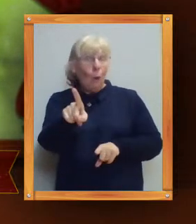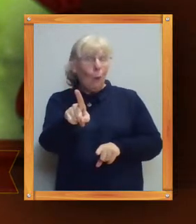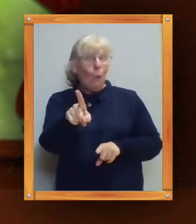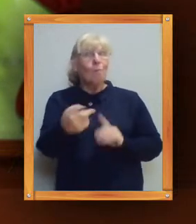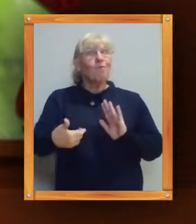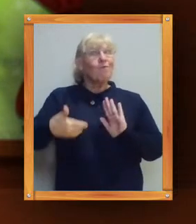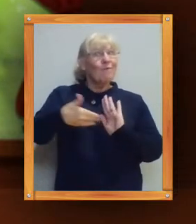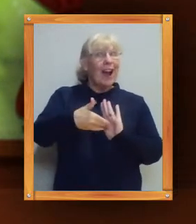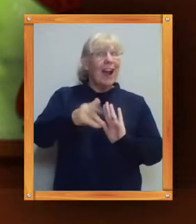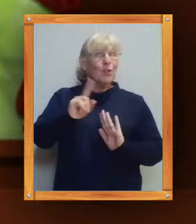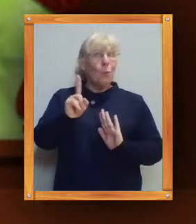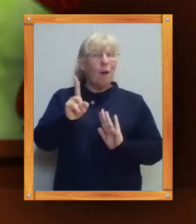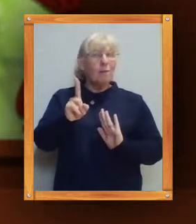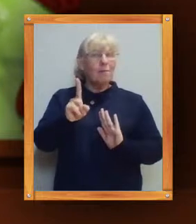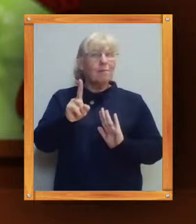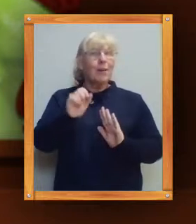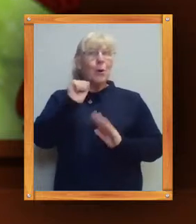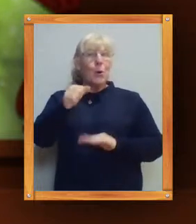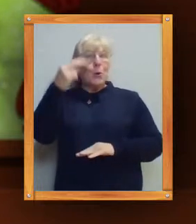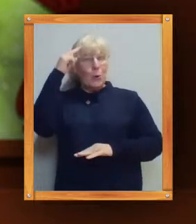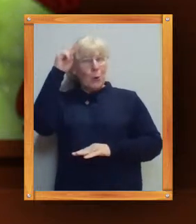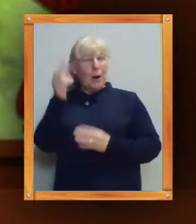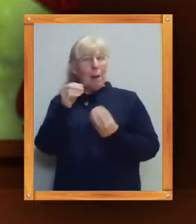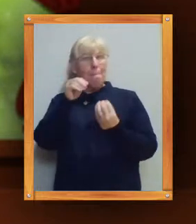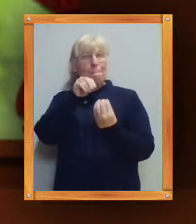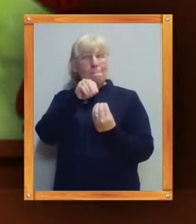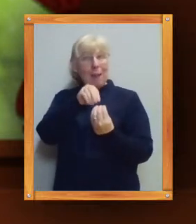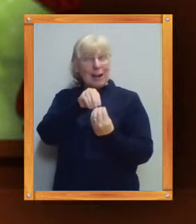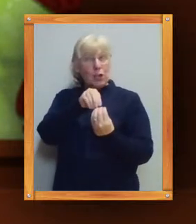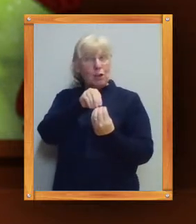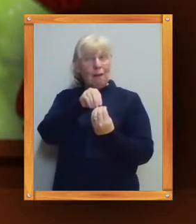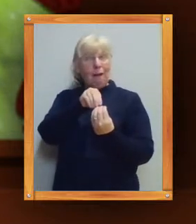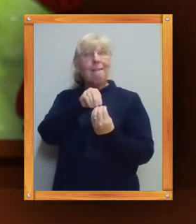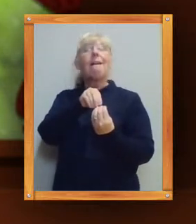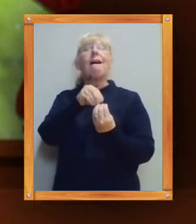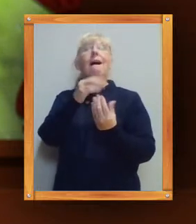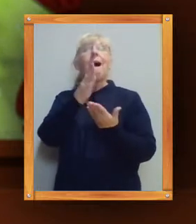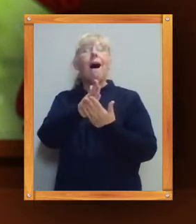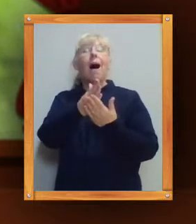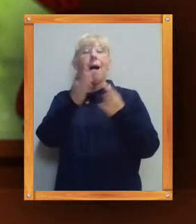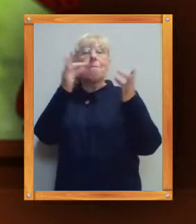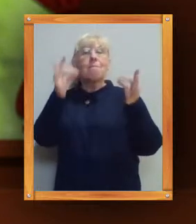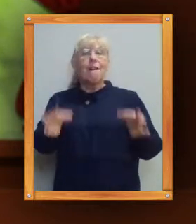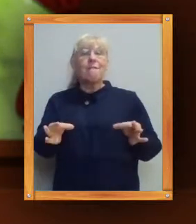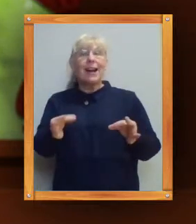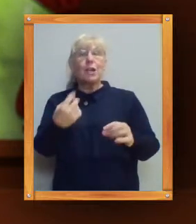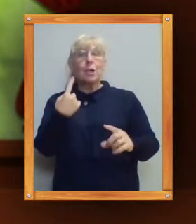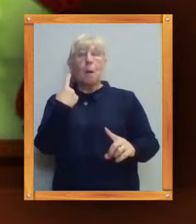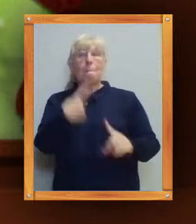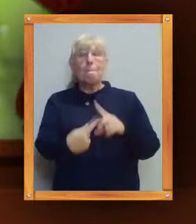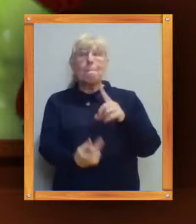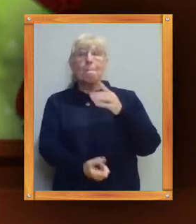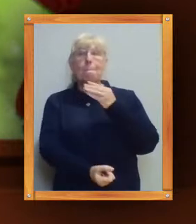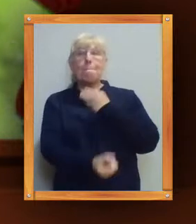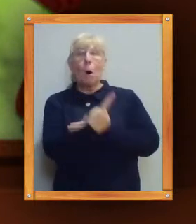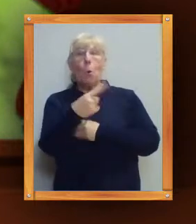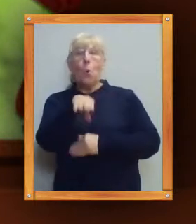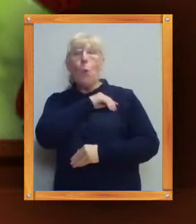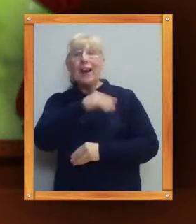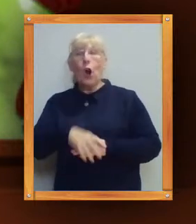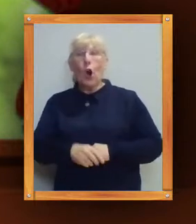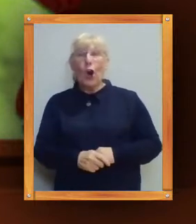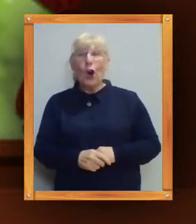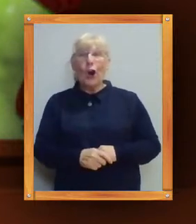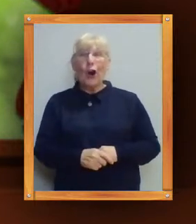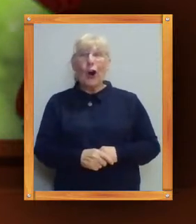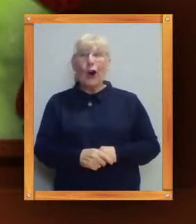could be mentioning your name as a random official instant winner. And regularly throughout tonight's broadcast, we'll be throwing